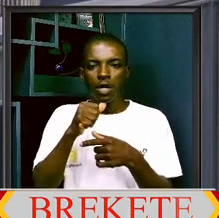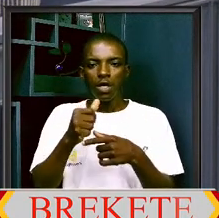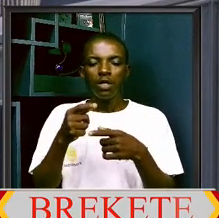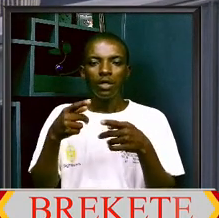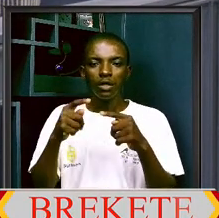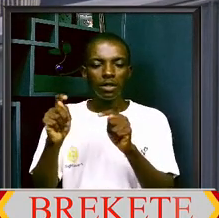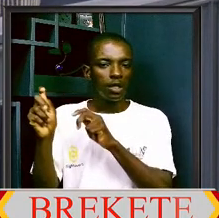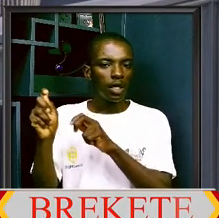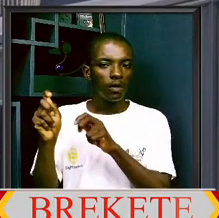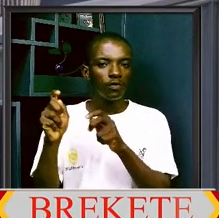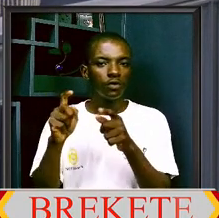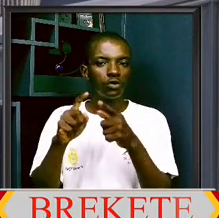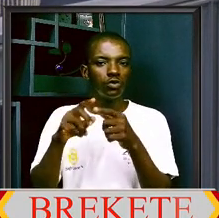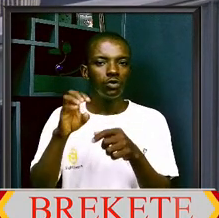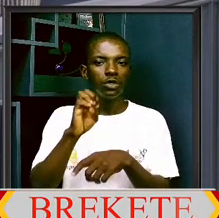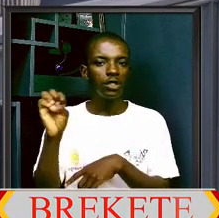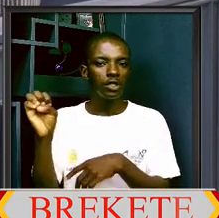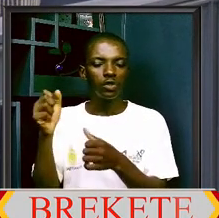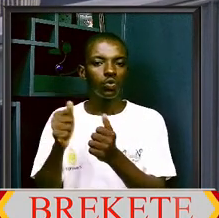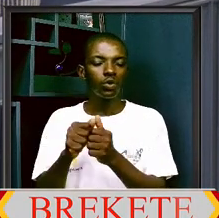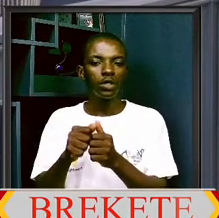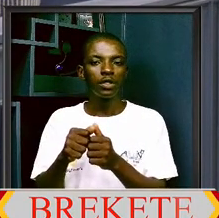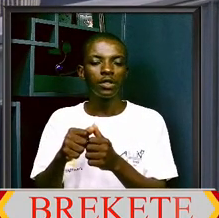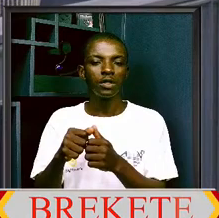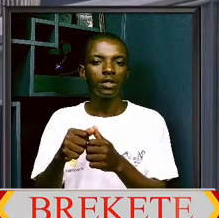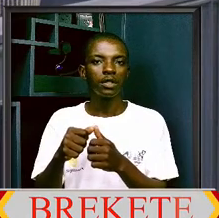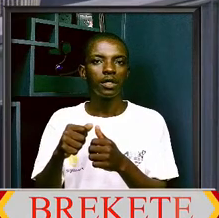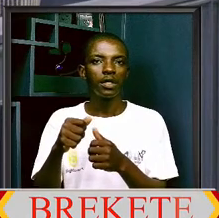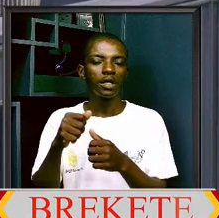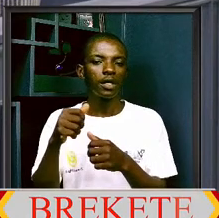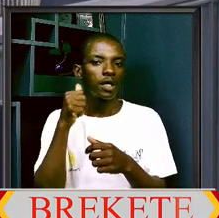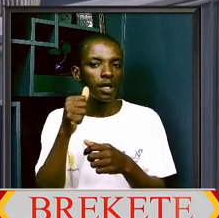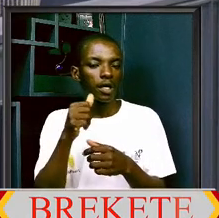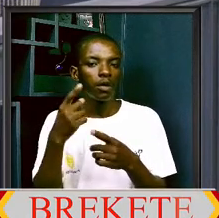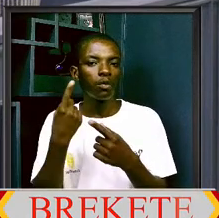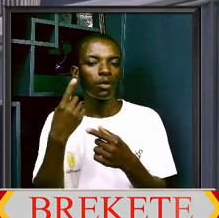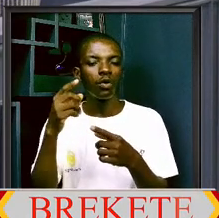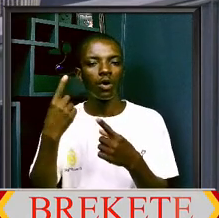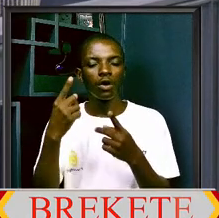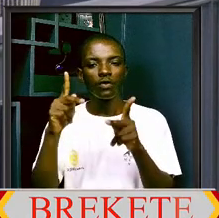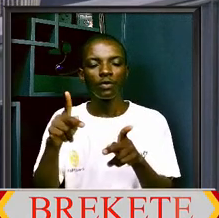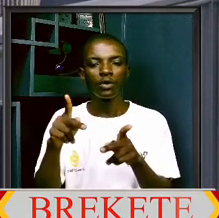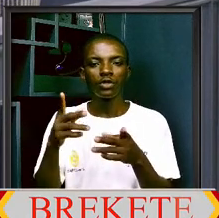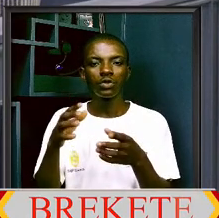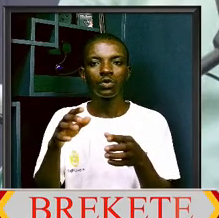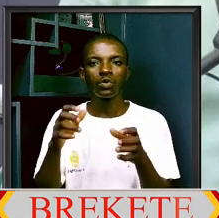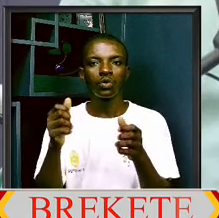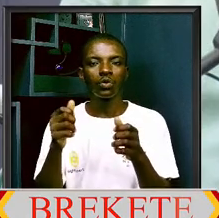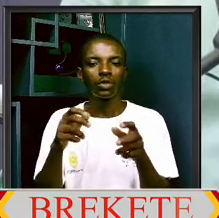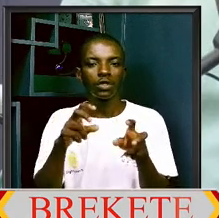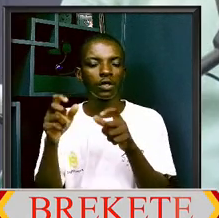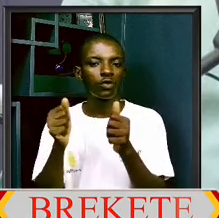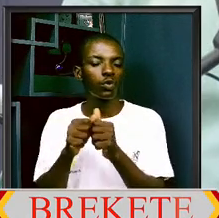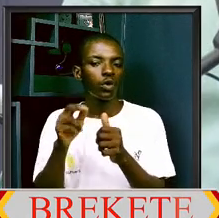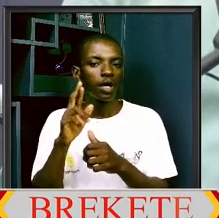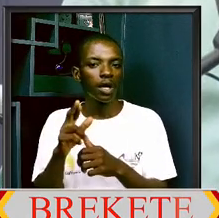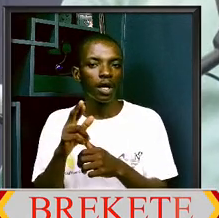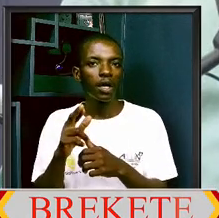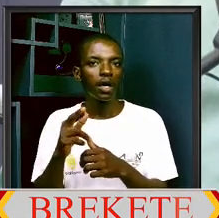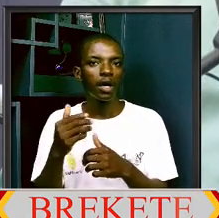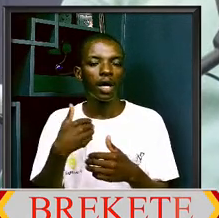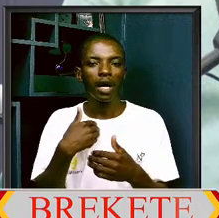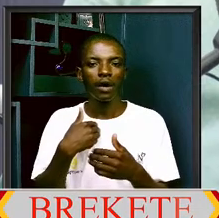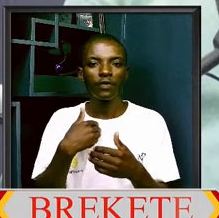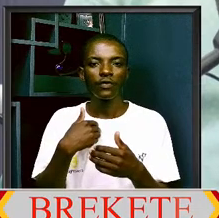travel down the East with aell today or one of the persons to travel with her had